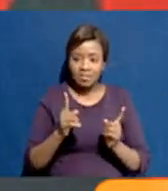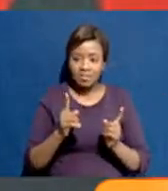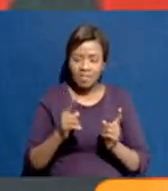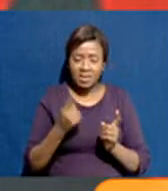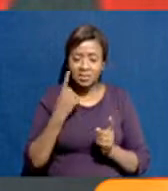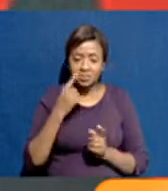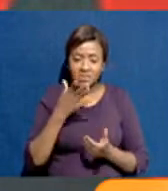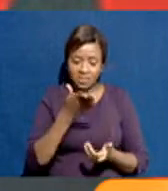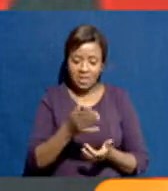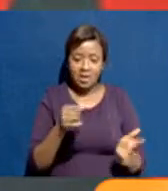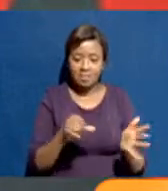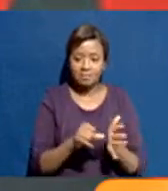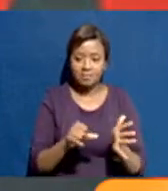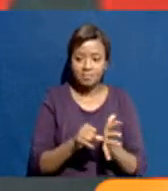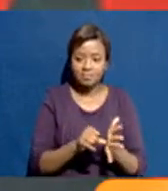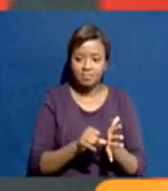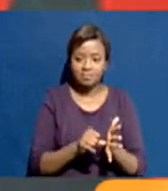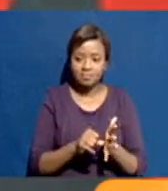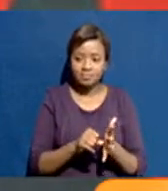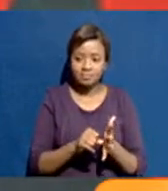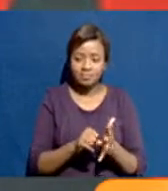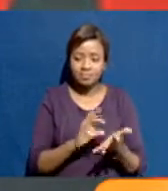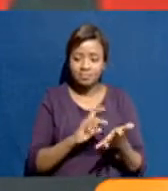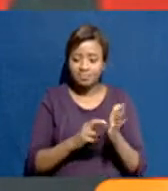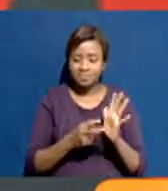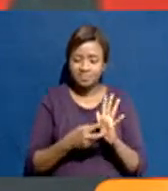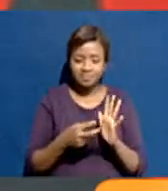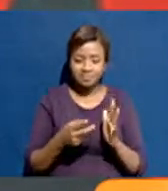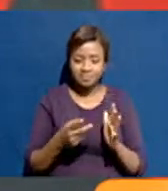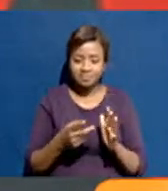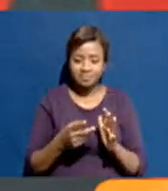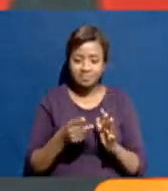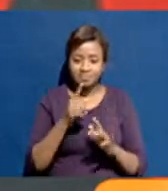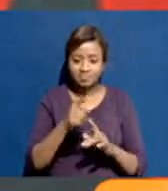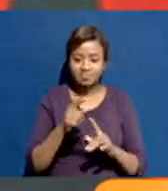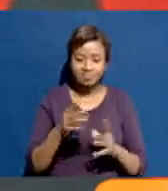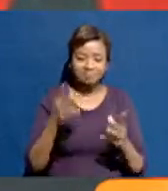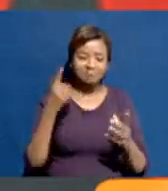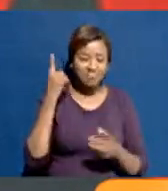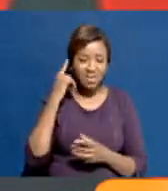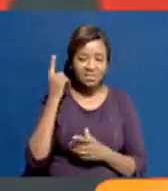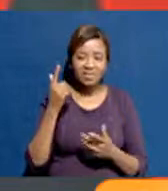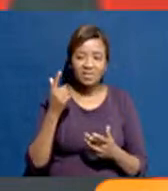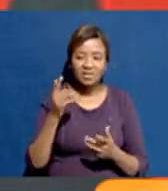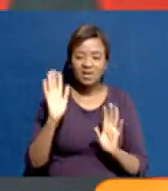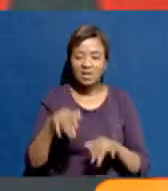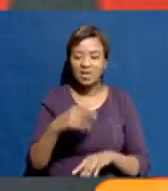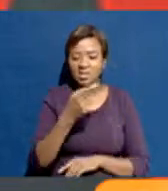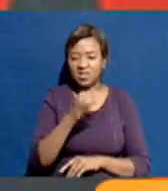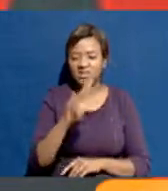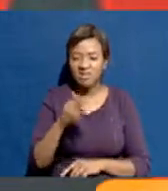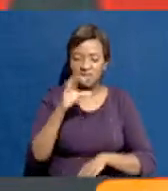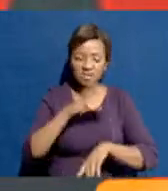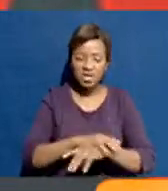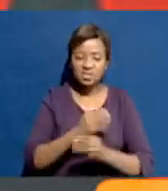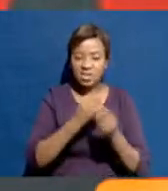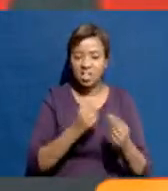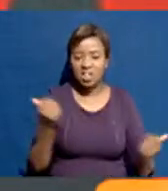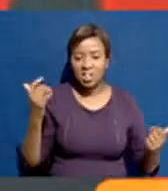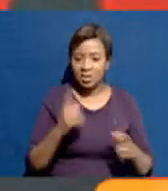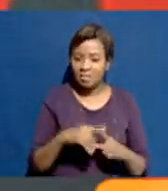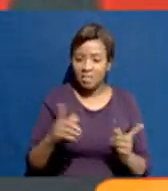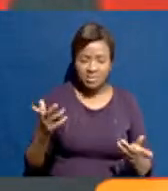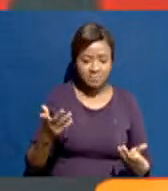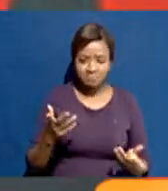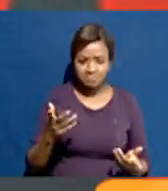the problem now comes in. It's not a walk in the park, as young people would think that itakuja tu itaisha. But we also have to speak, because